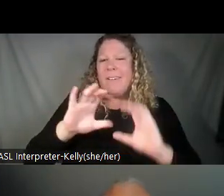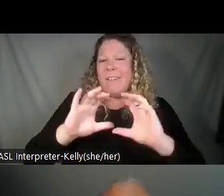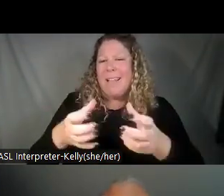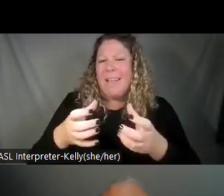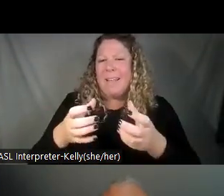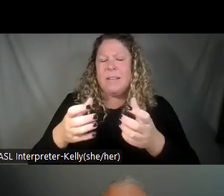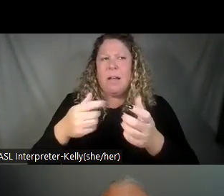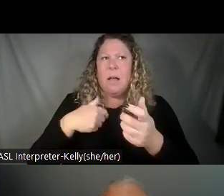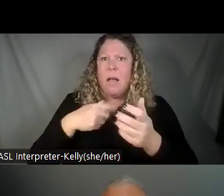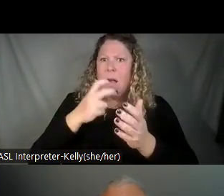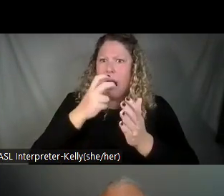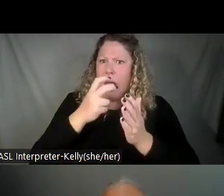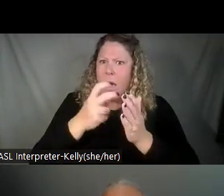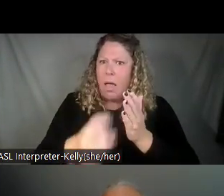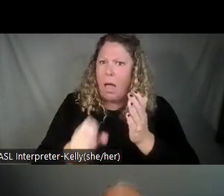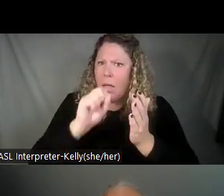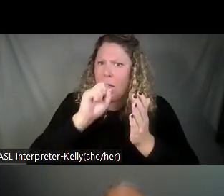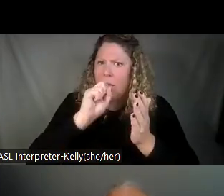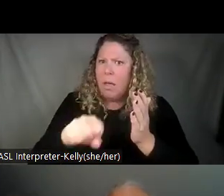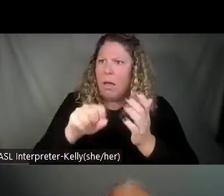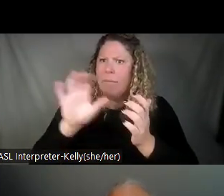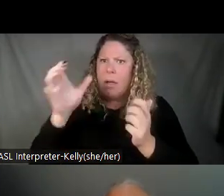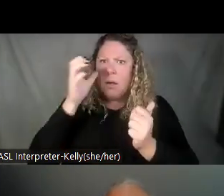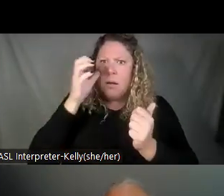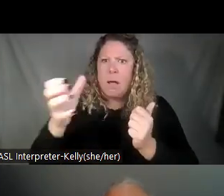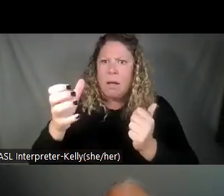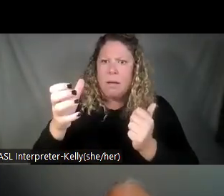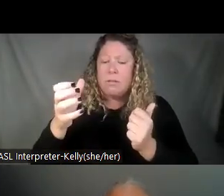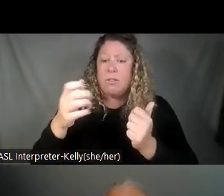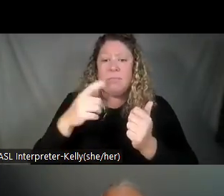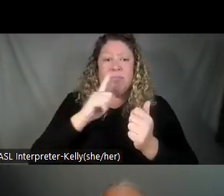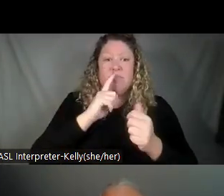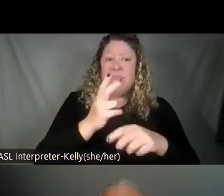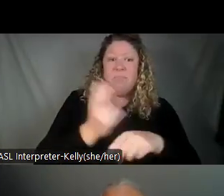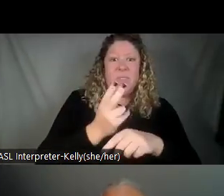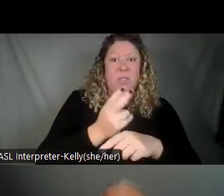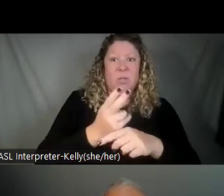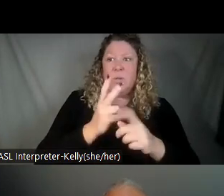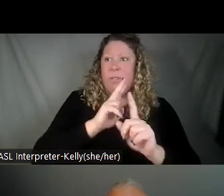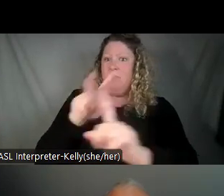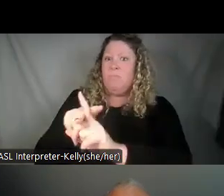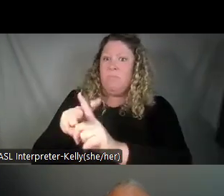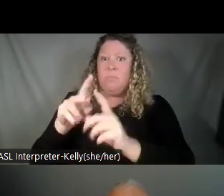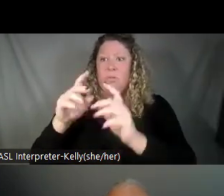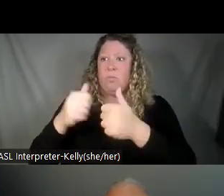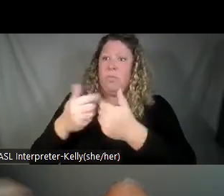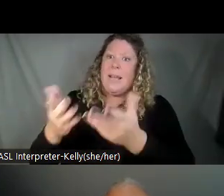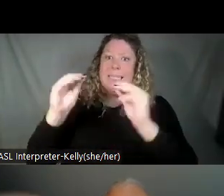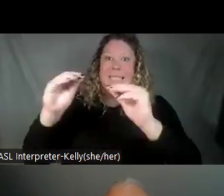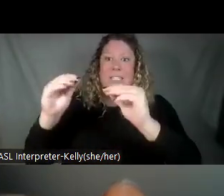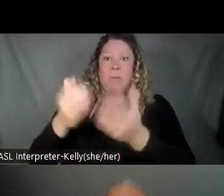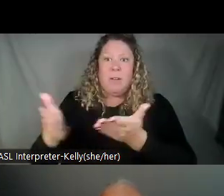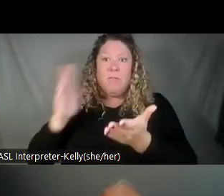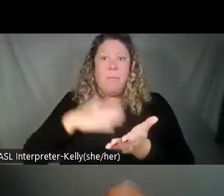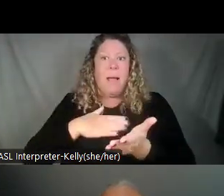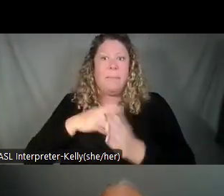of the principles that were in there. And so I've been using these as teaching materials within my program. And a few months ago, me